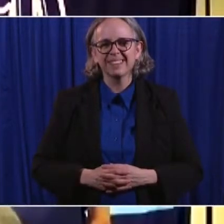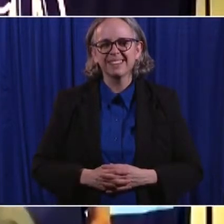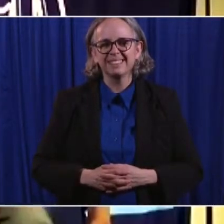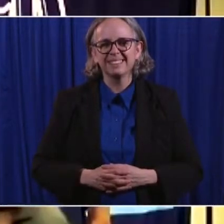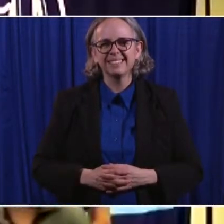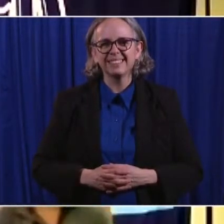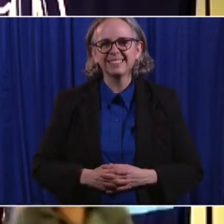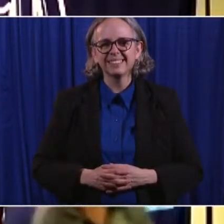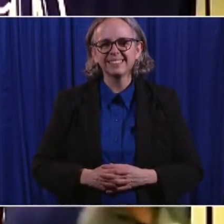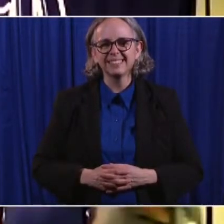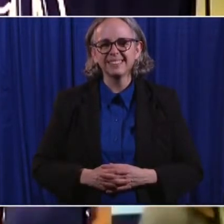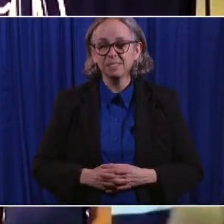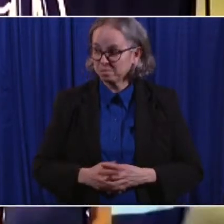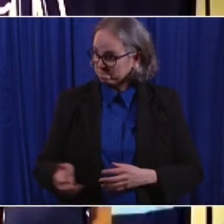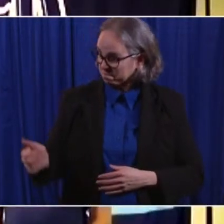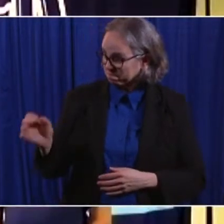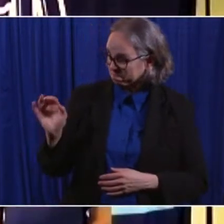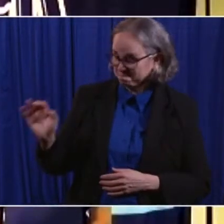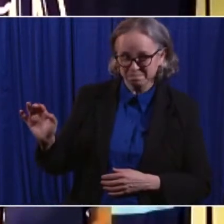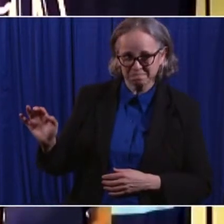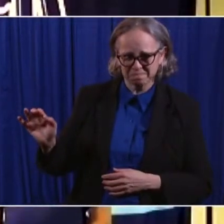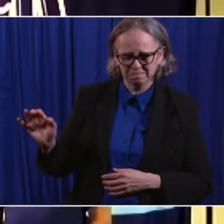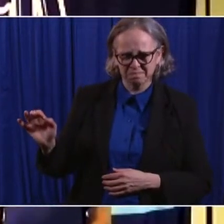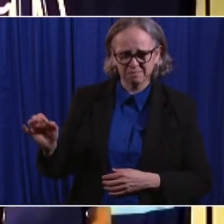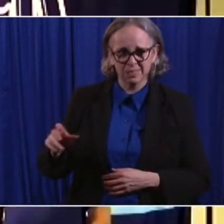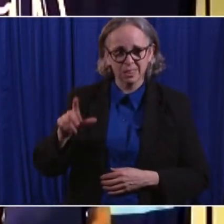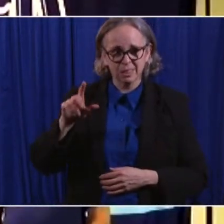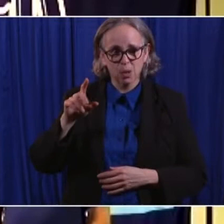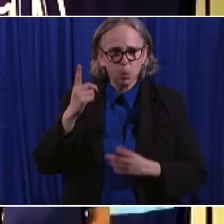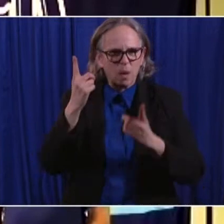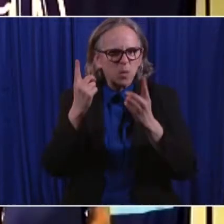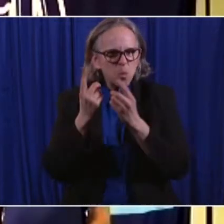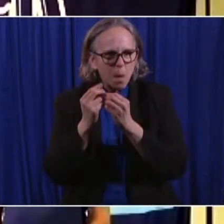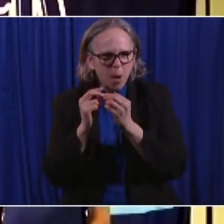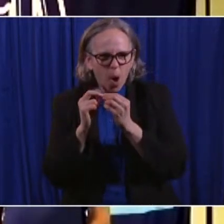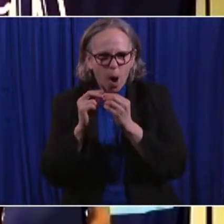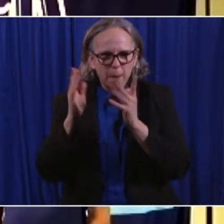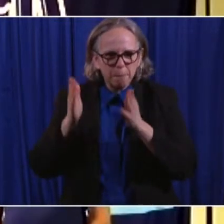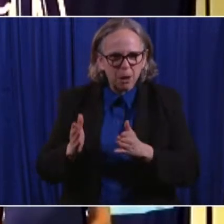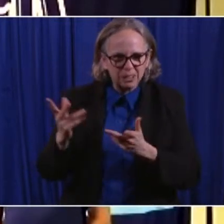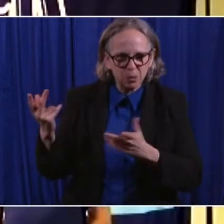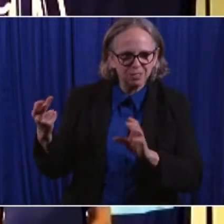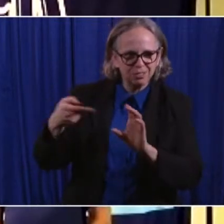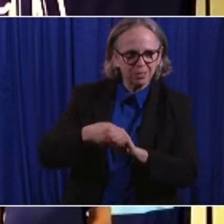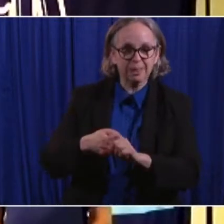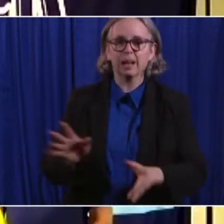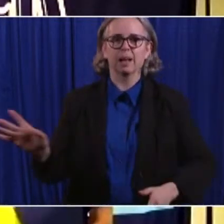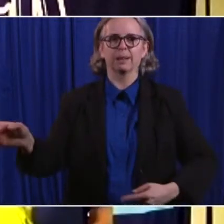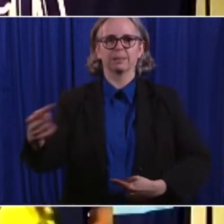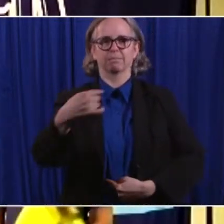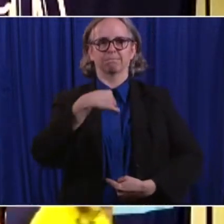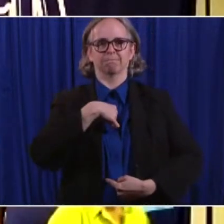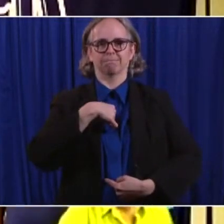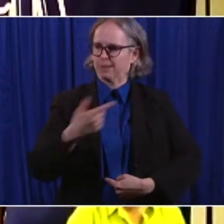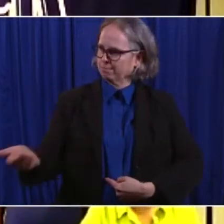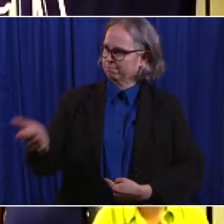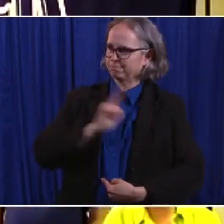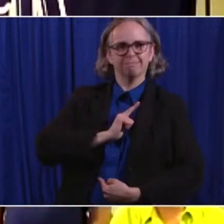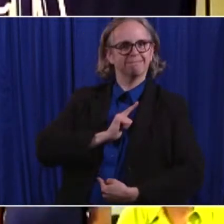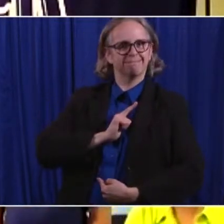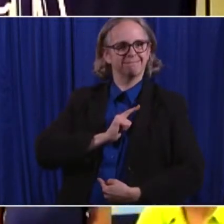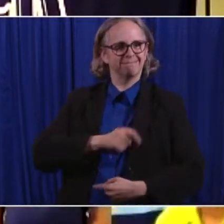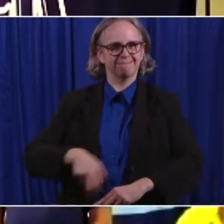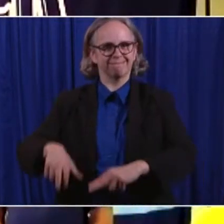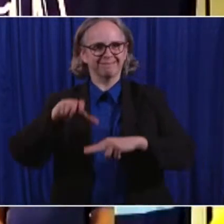Well, great. And Governor, we have one more person to get vaccinated, and that's me. I finally